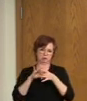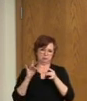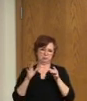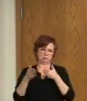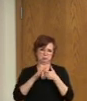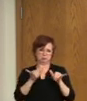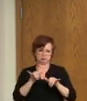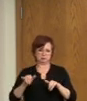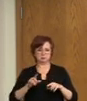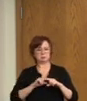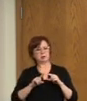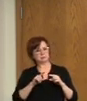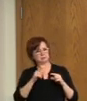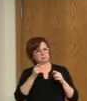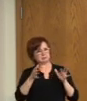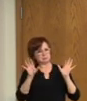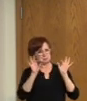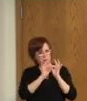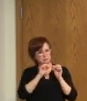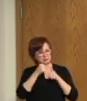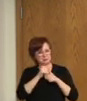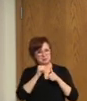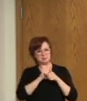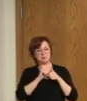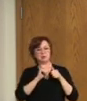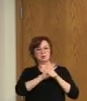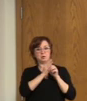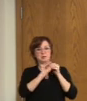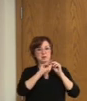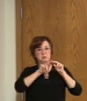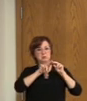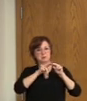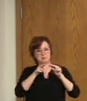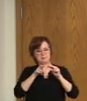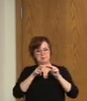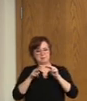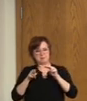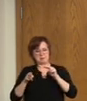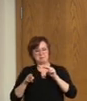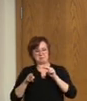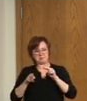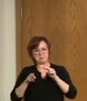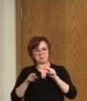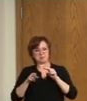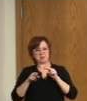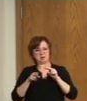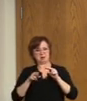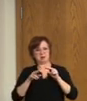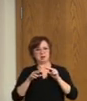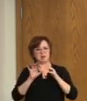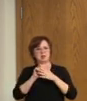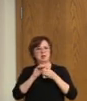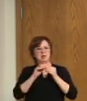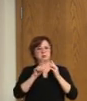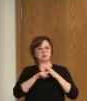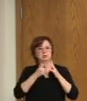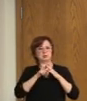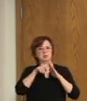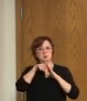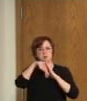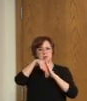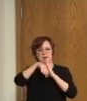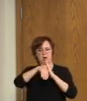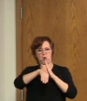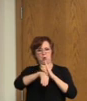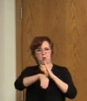and, new measures are put in place, but really the credit goes to everyone in Saskatchewan. I think, everything has been calmed